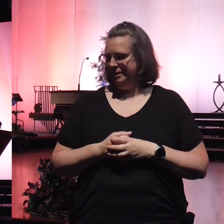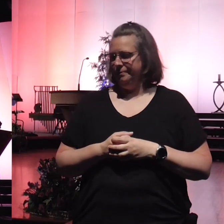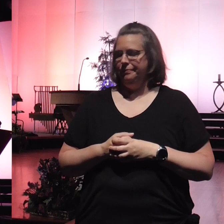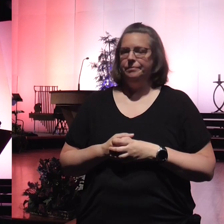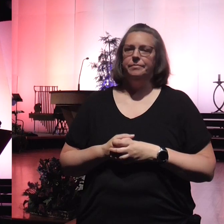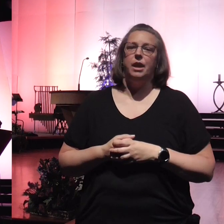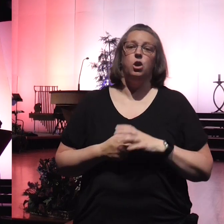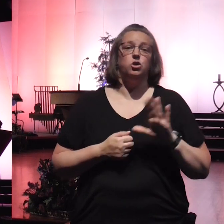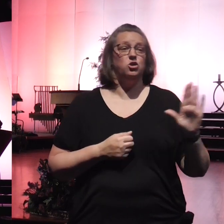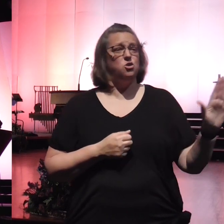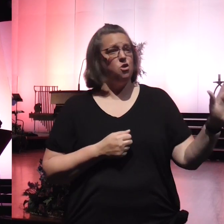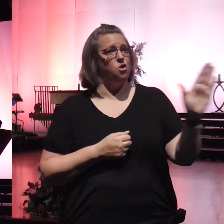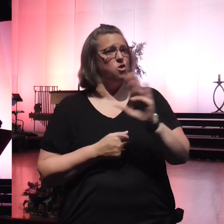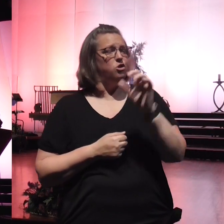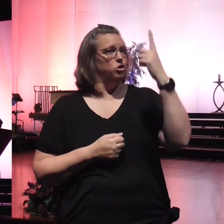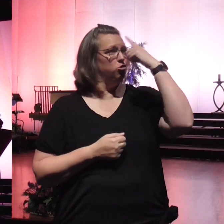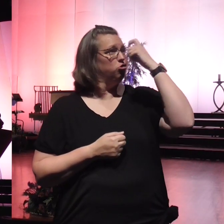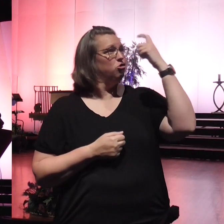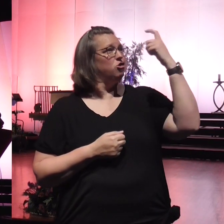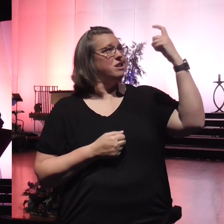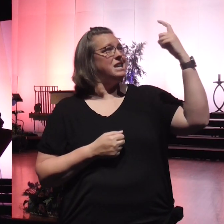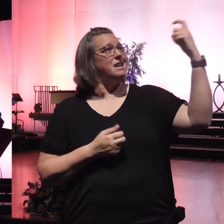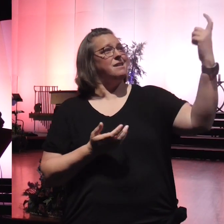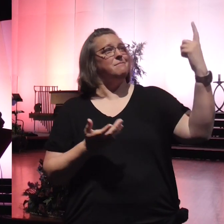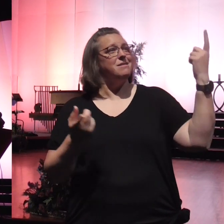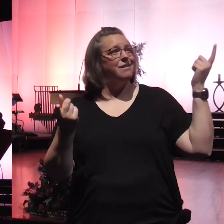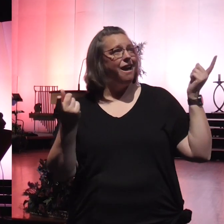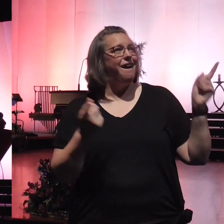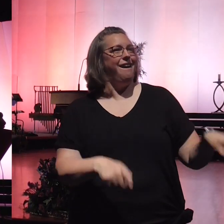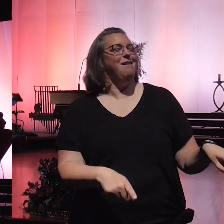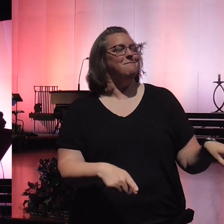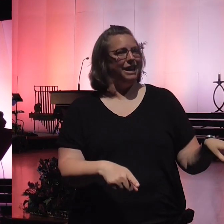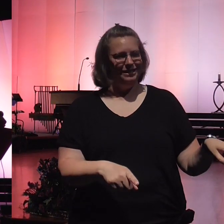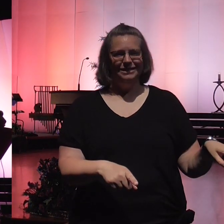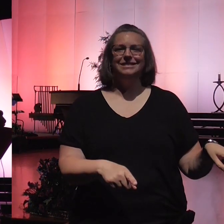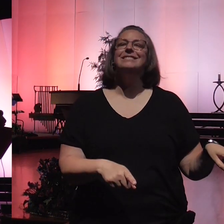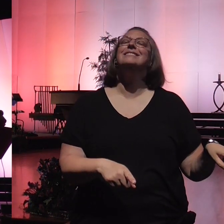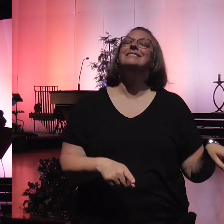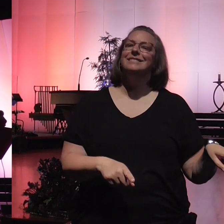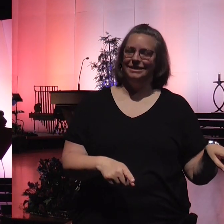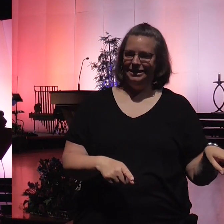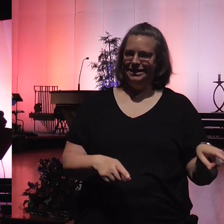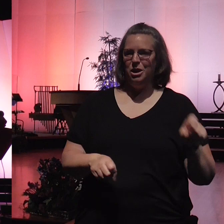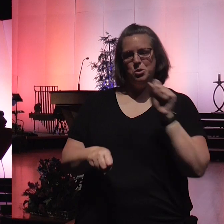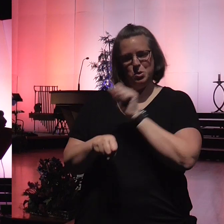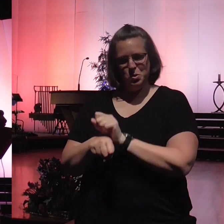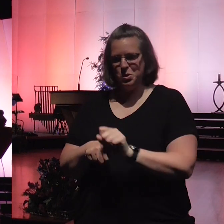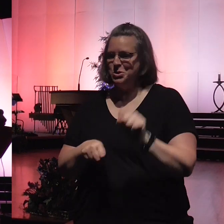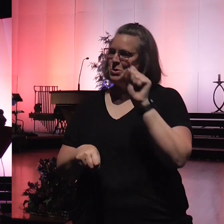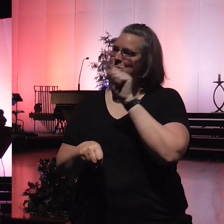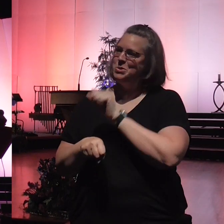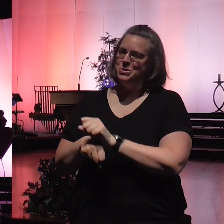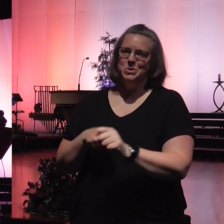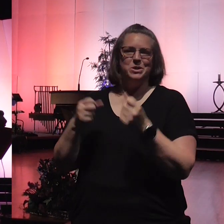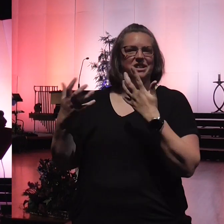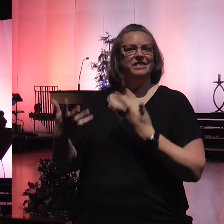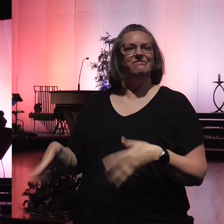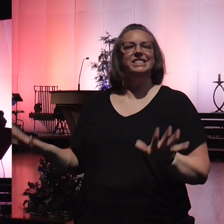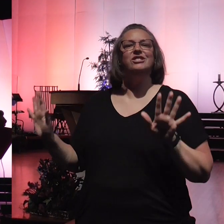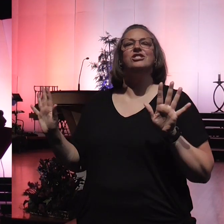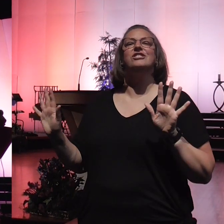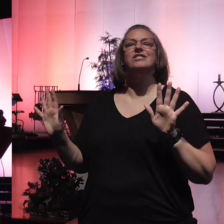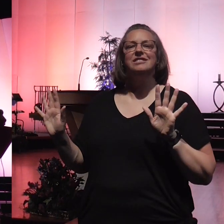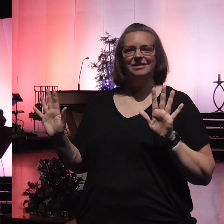When the dreams you're dreaming come to you, when the work you put in